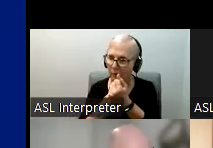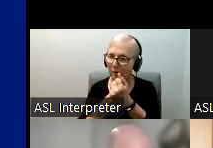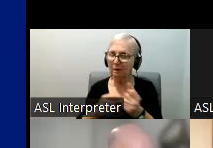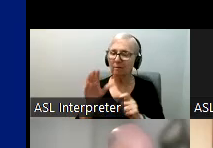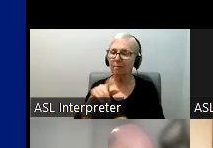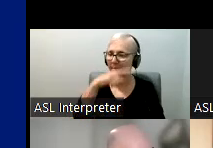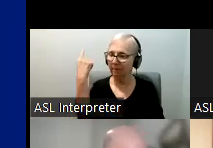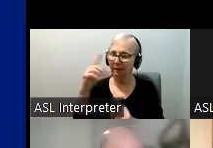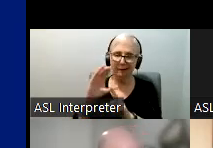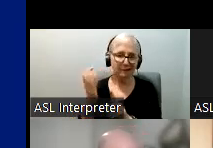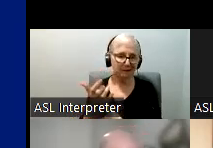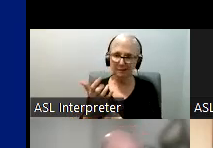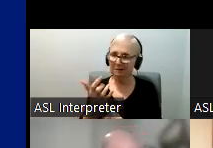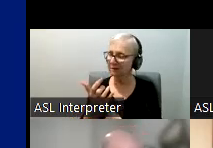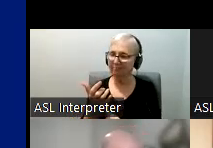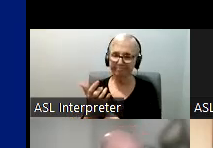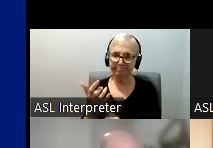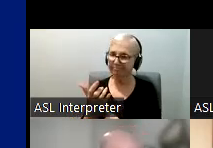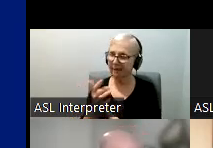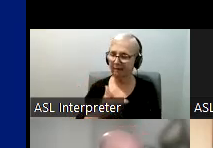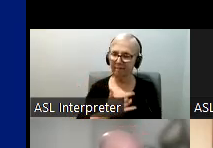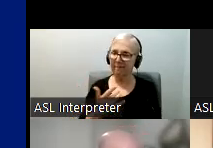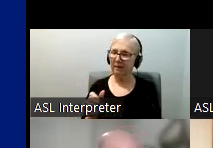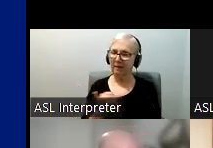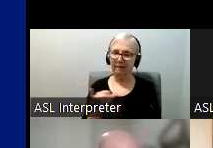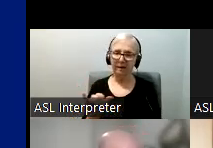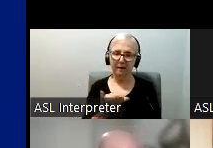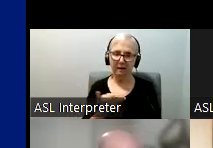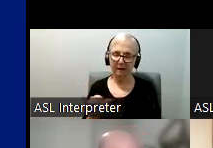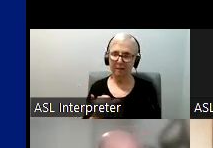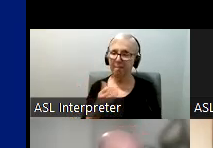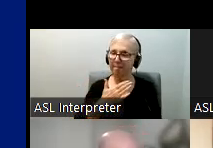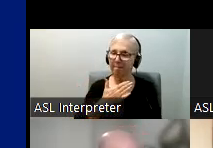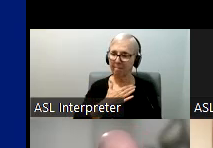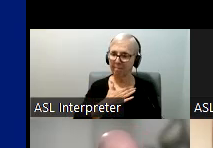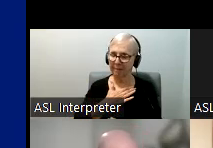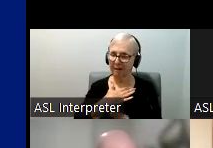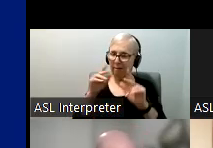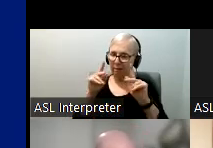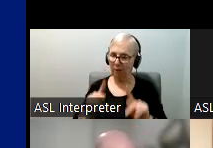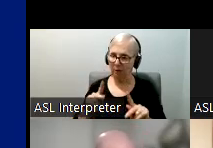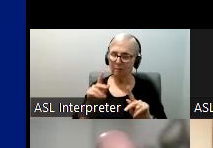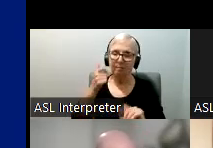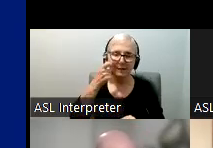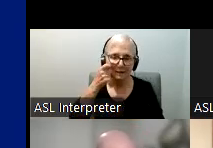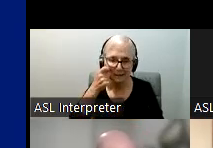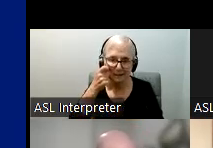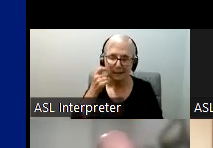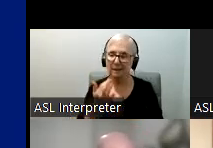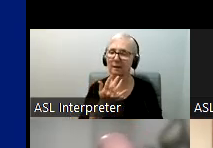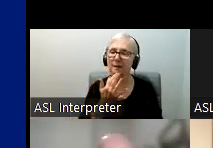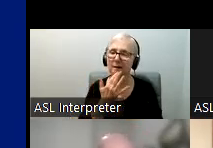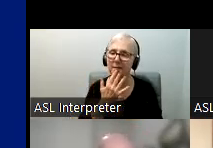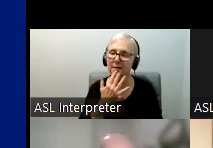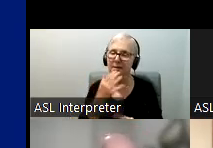culture. And right now, I feel like not only my person or my skin color is